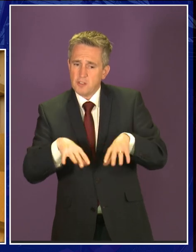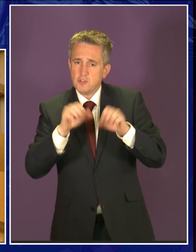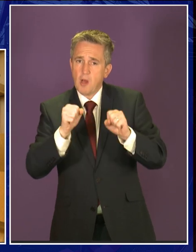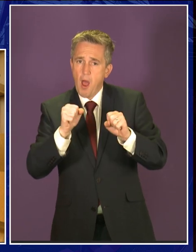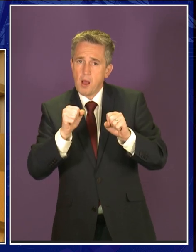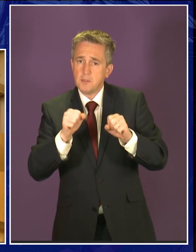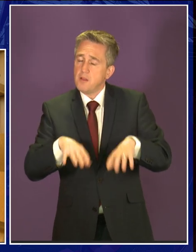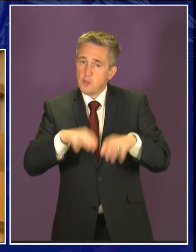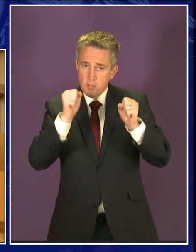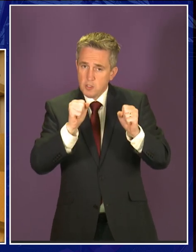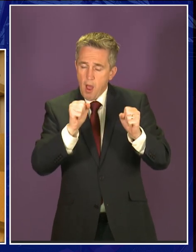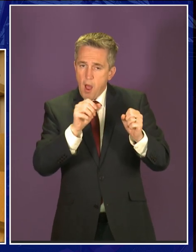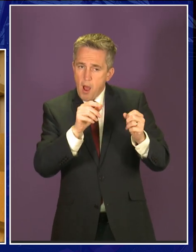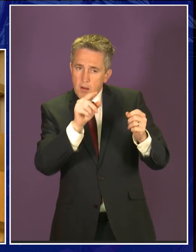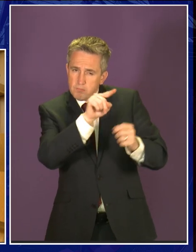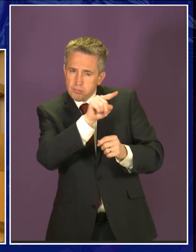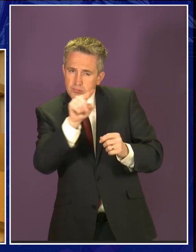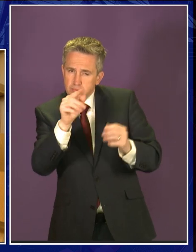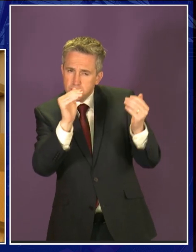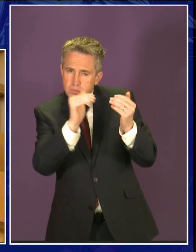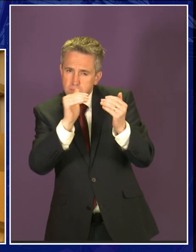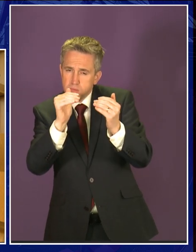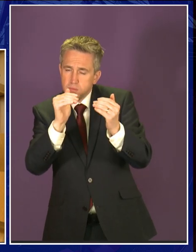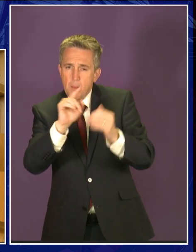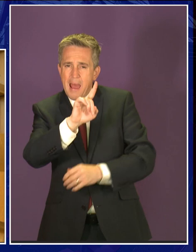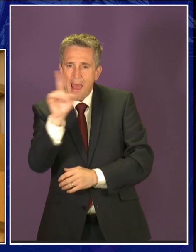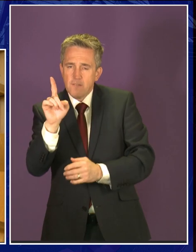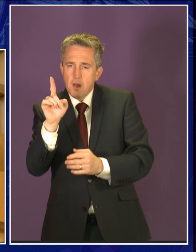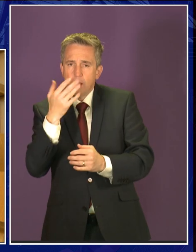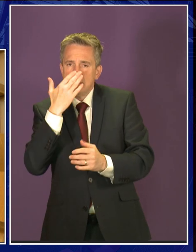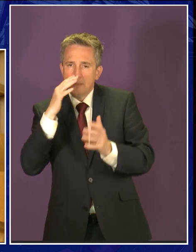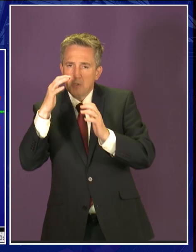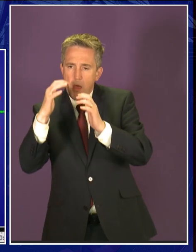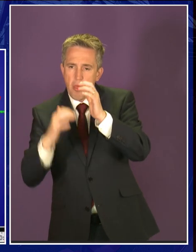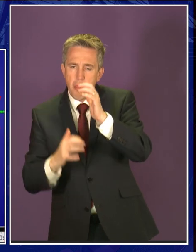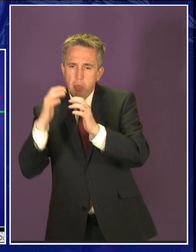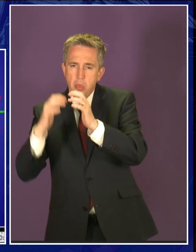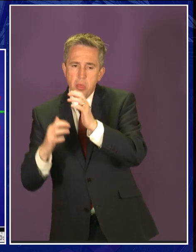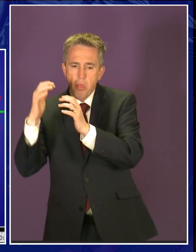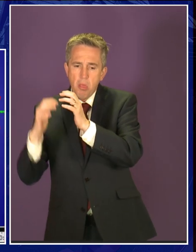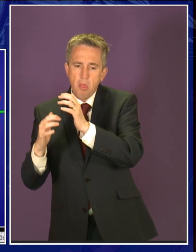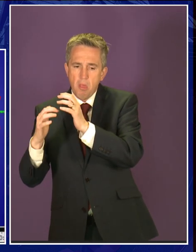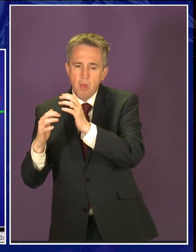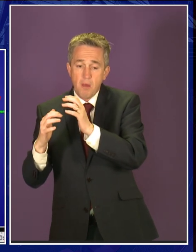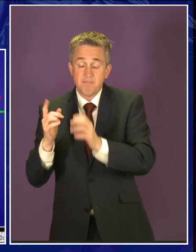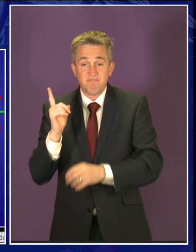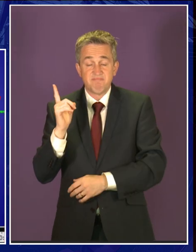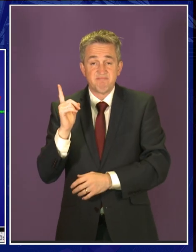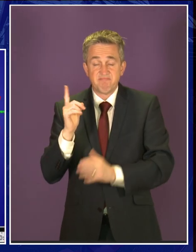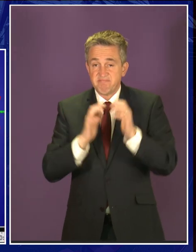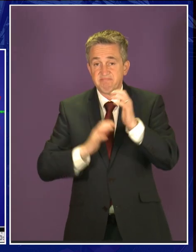but they progress over time. And when we analyzed the sound of his performance quantitatively, this is the typical